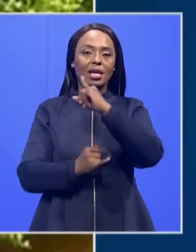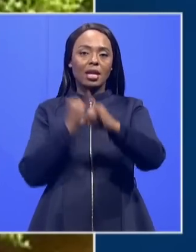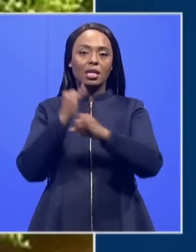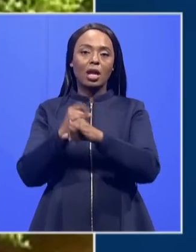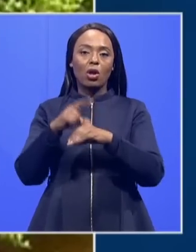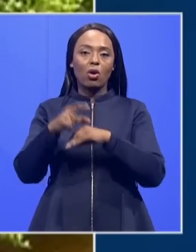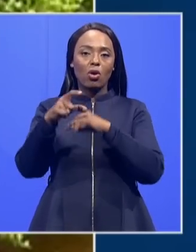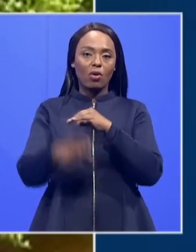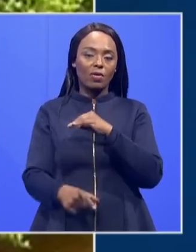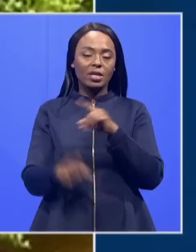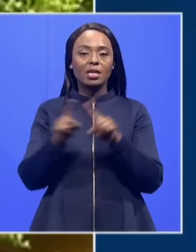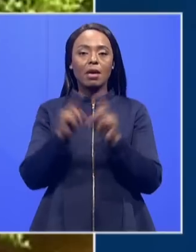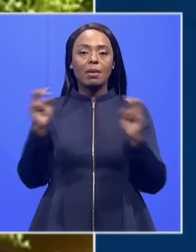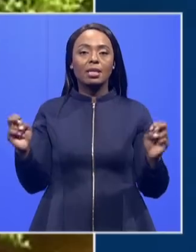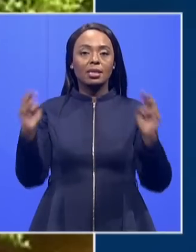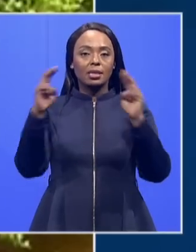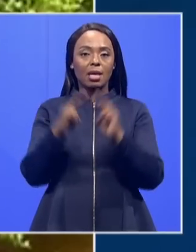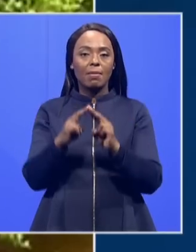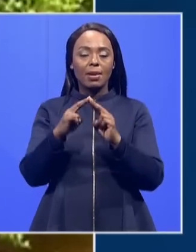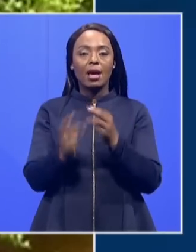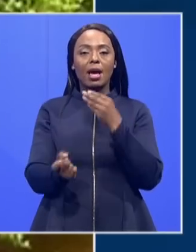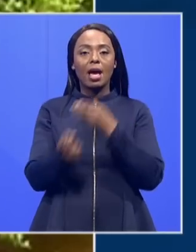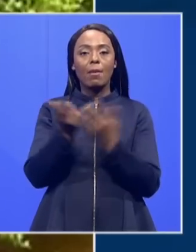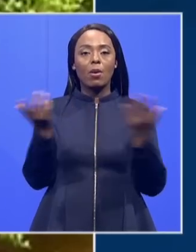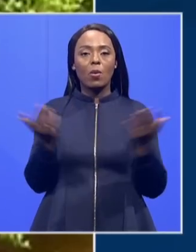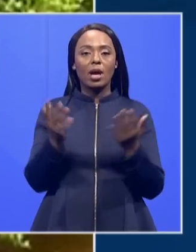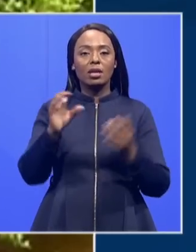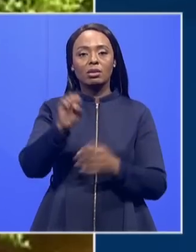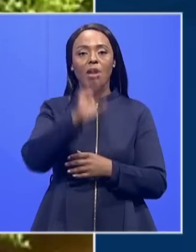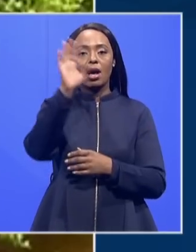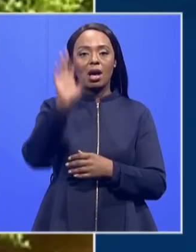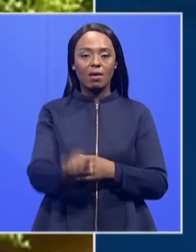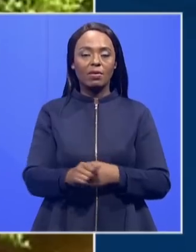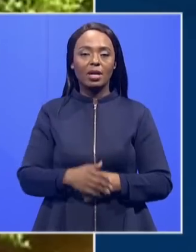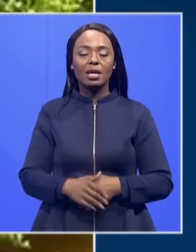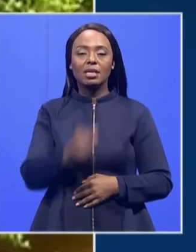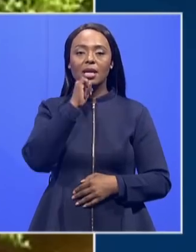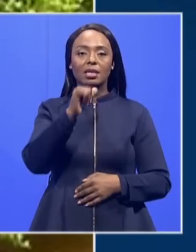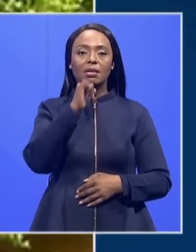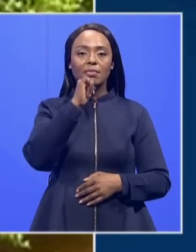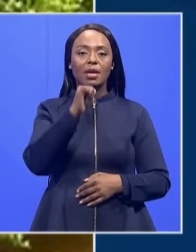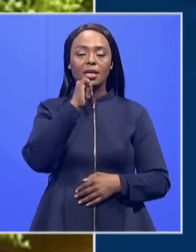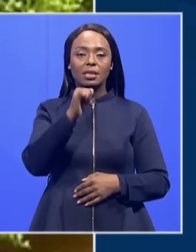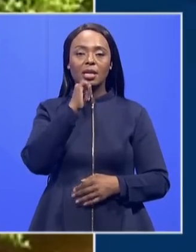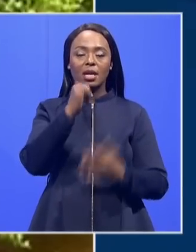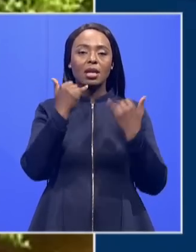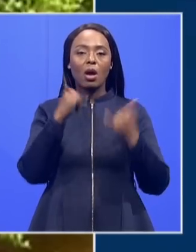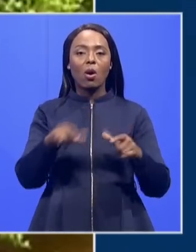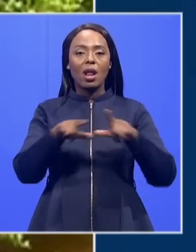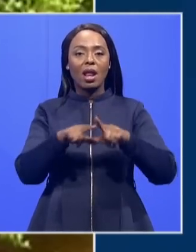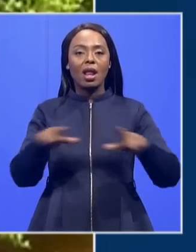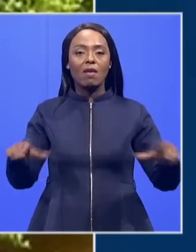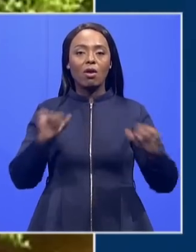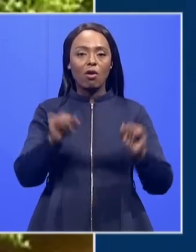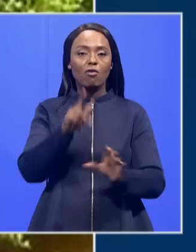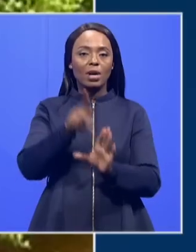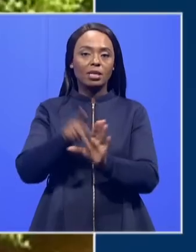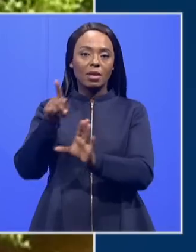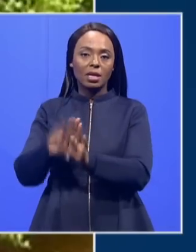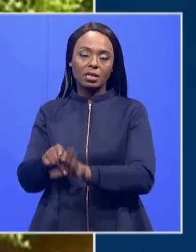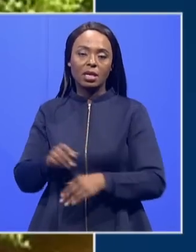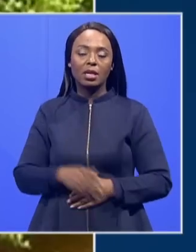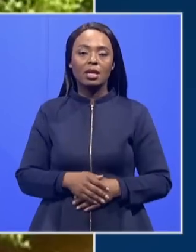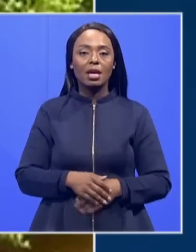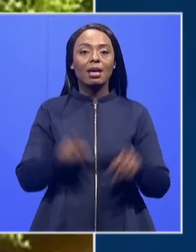and summits held in South Africa, irrespective of the level of participation.